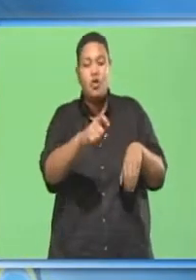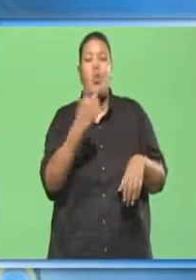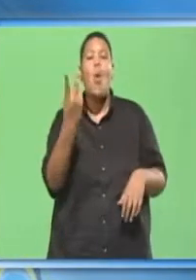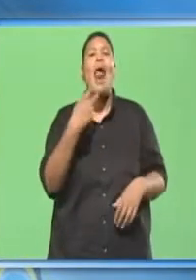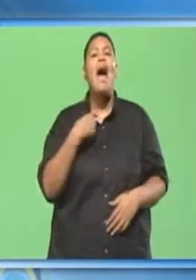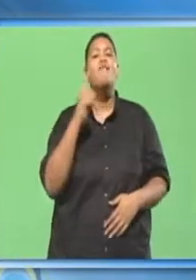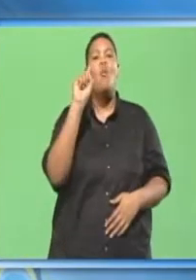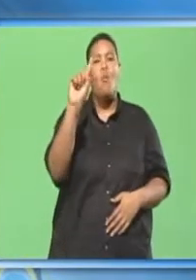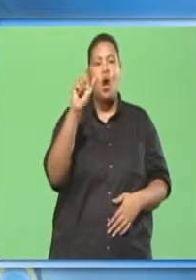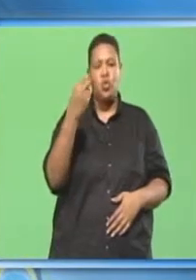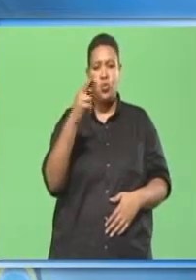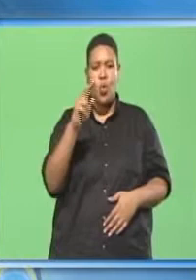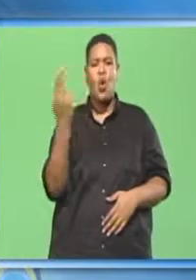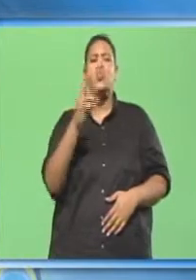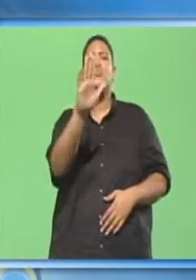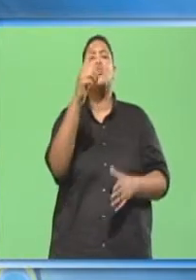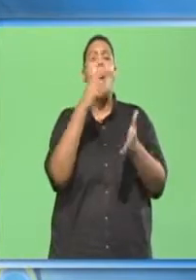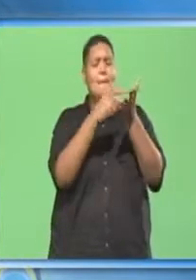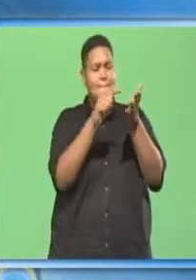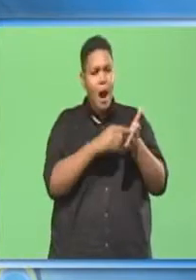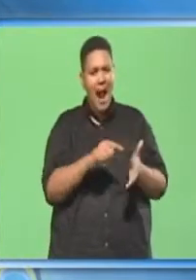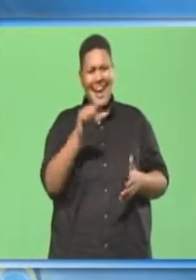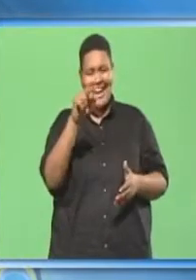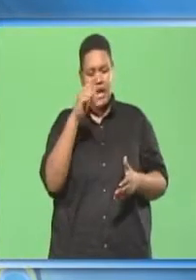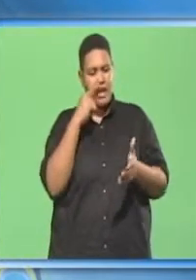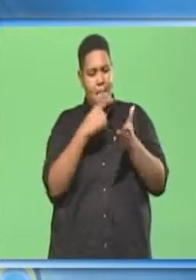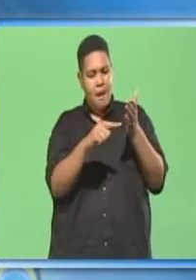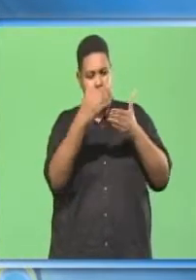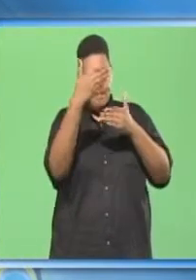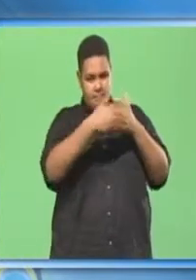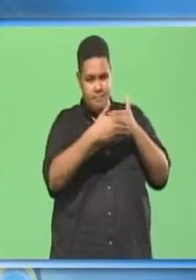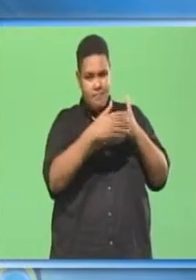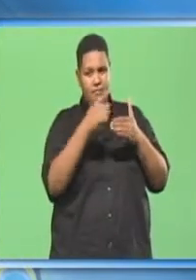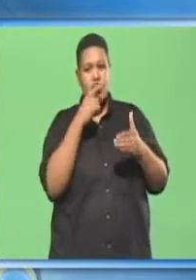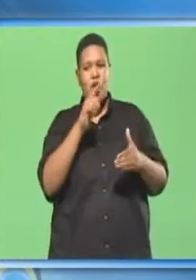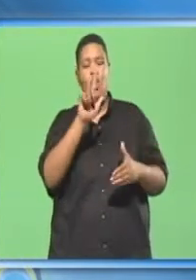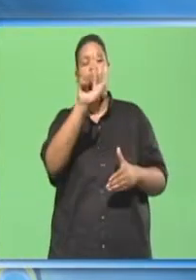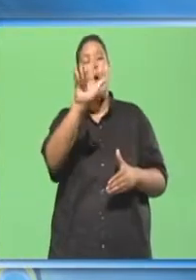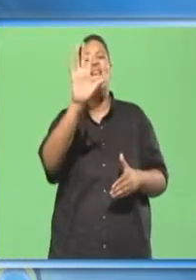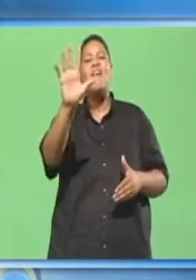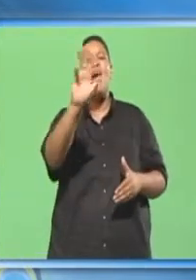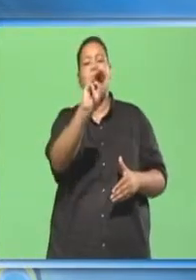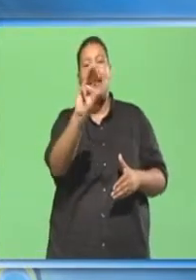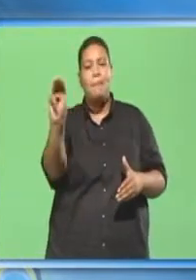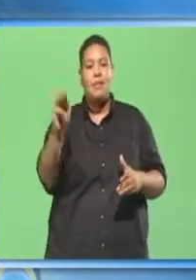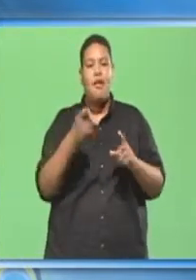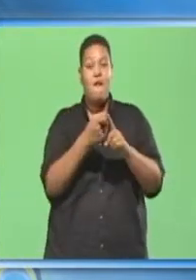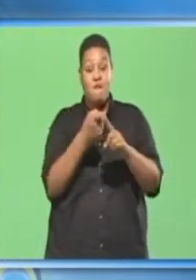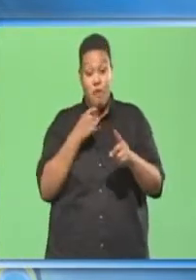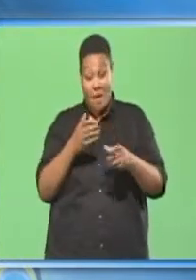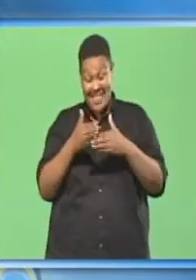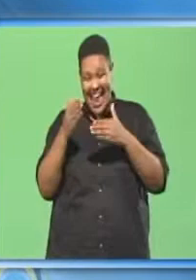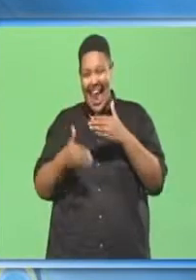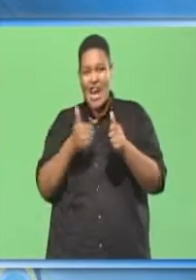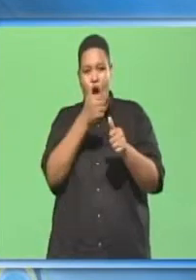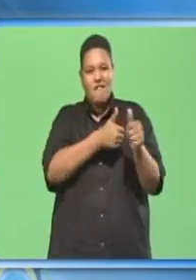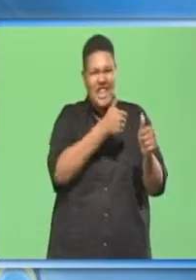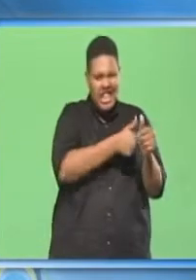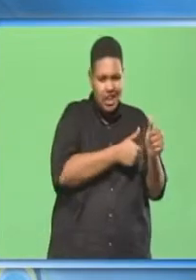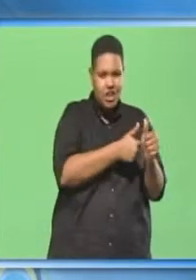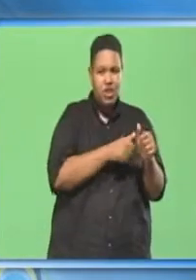Use your marking gauge and mark on the face. Shoulder lines 25 mm from the end of each of the